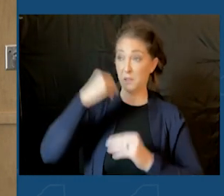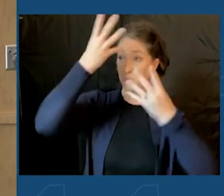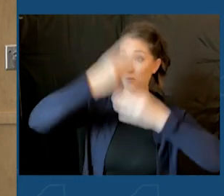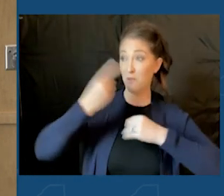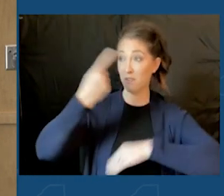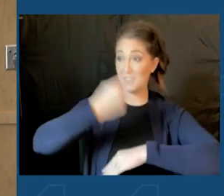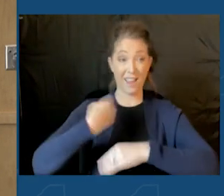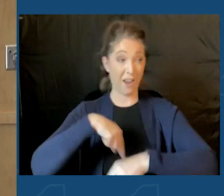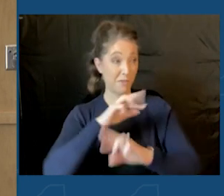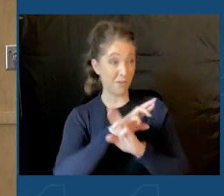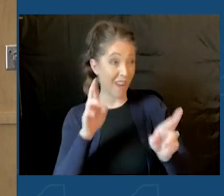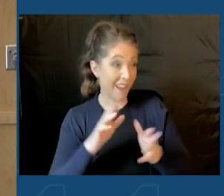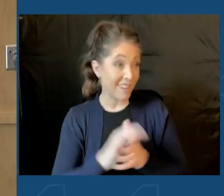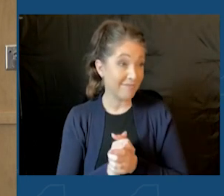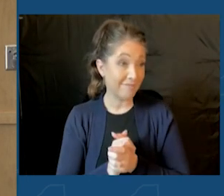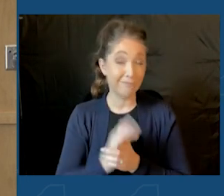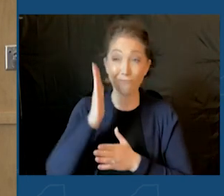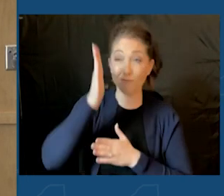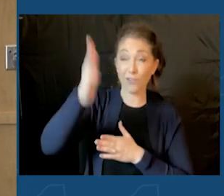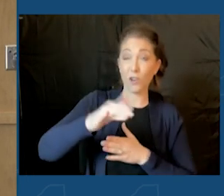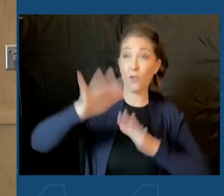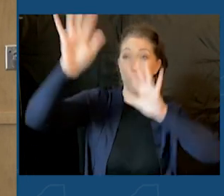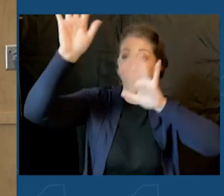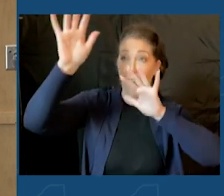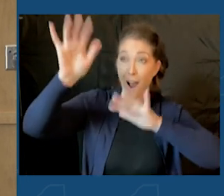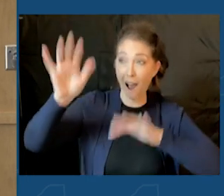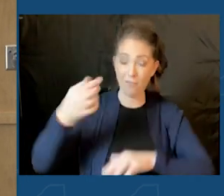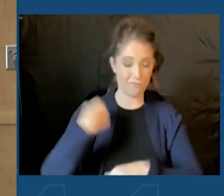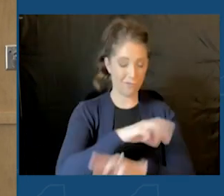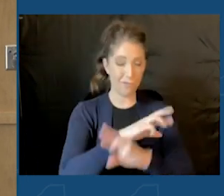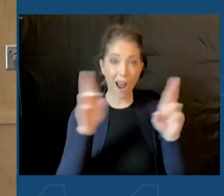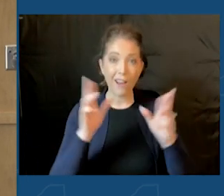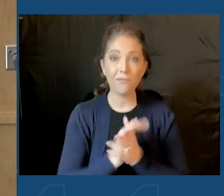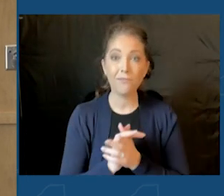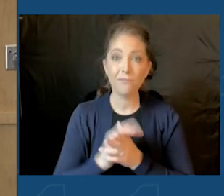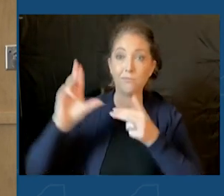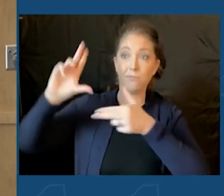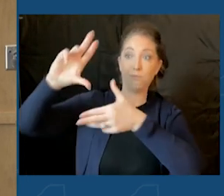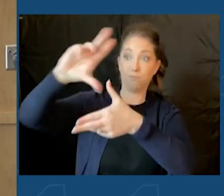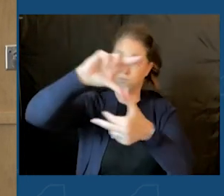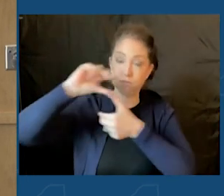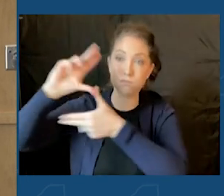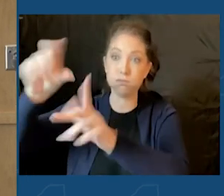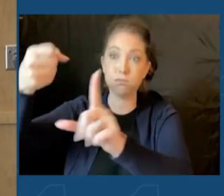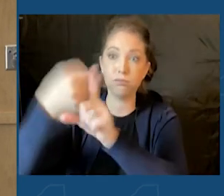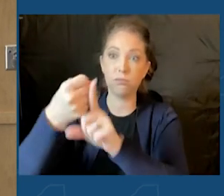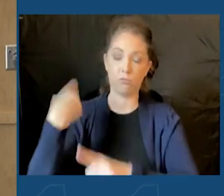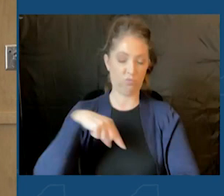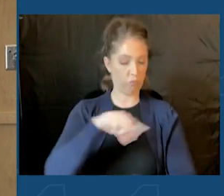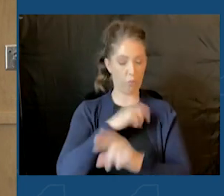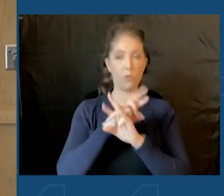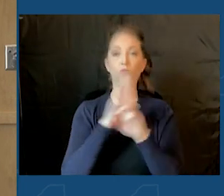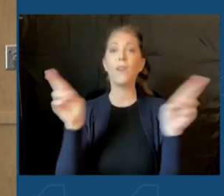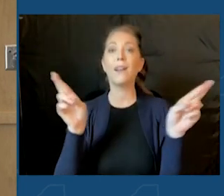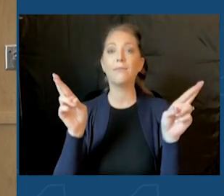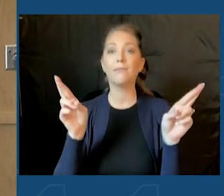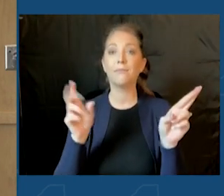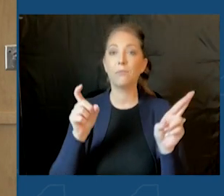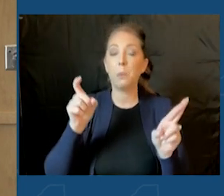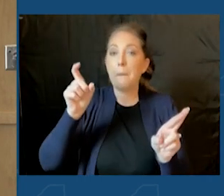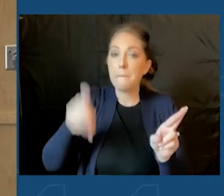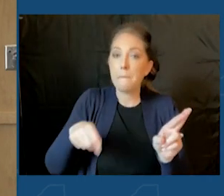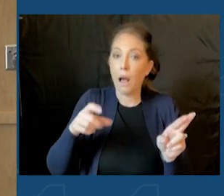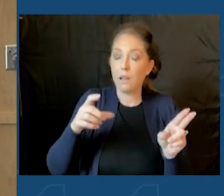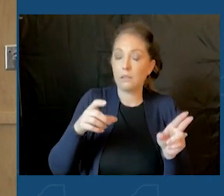when the rains start falling, when the winds start swirling. And whatever happens, we've got this. We have to reassure the public